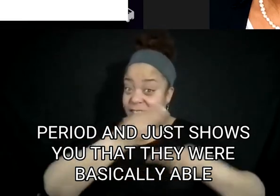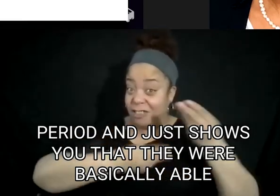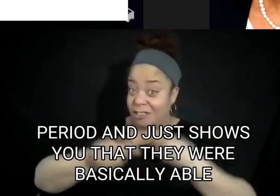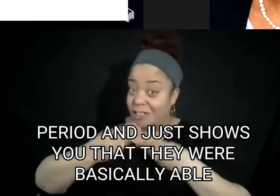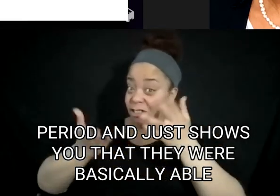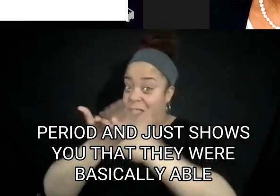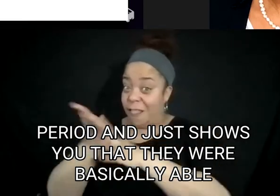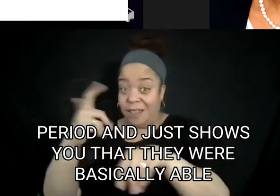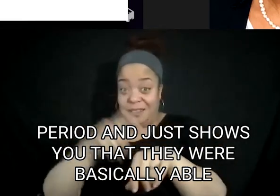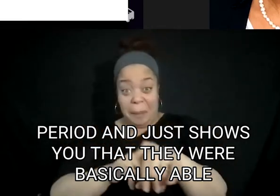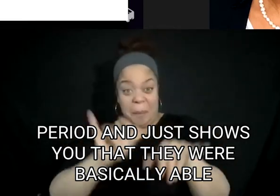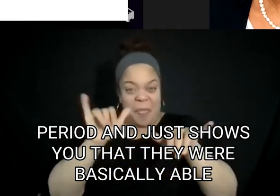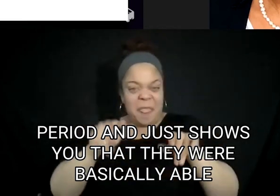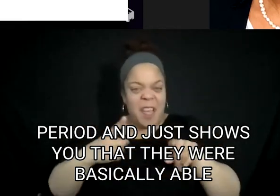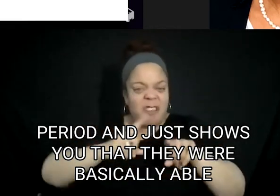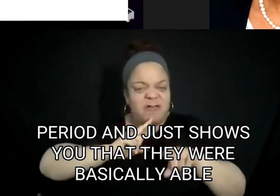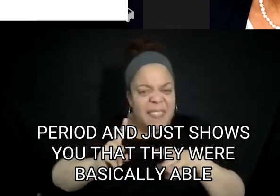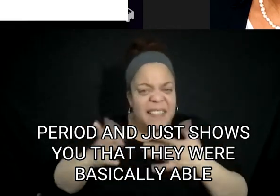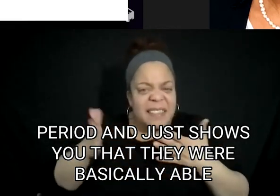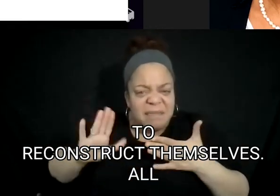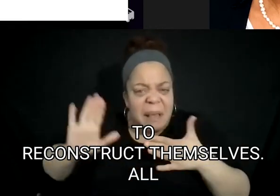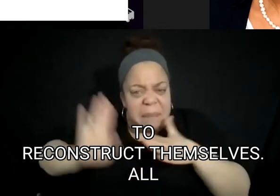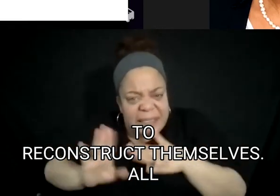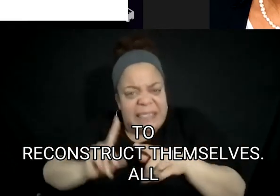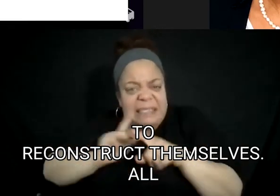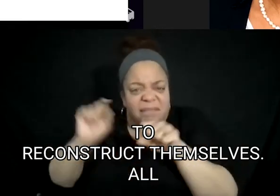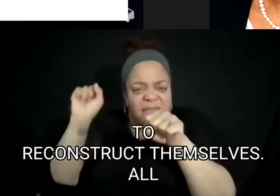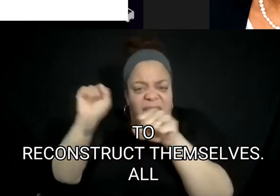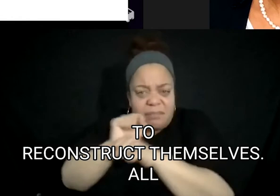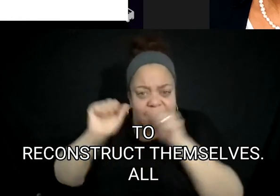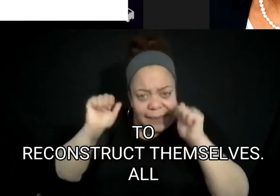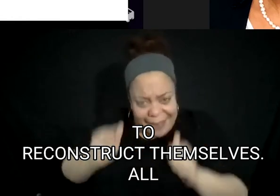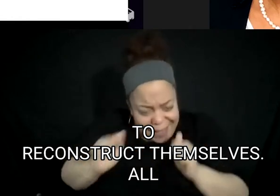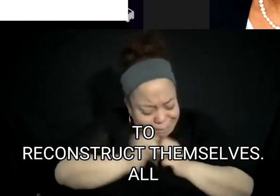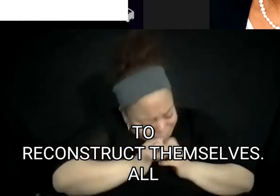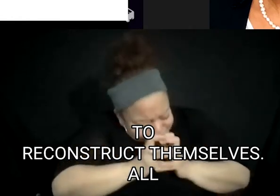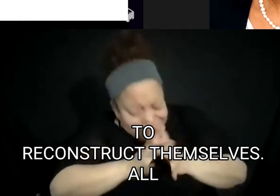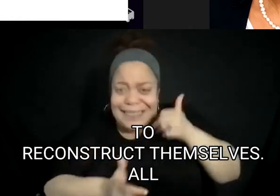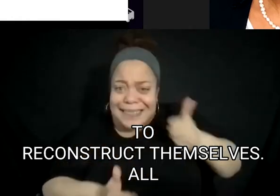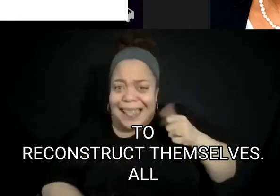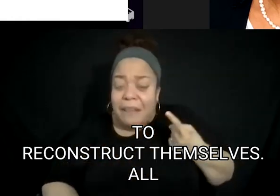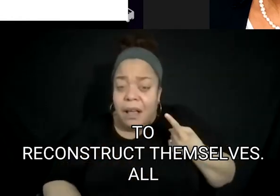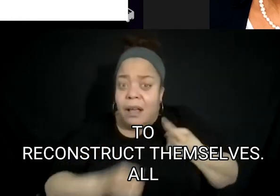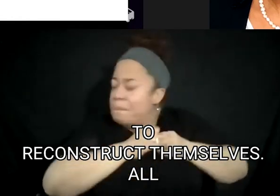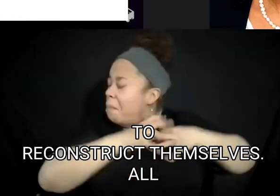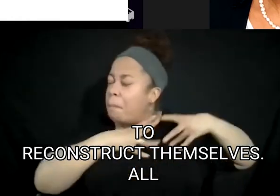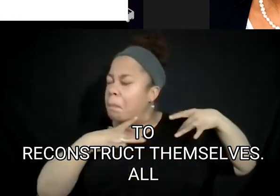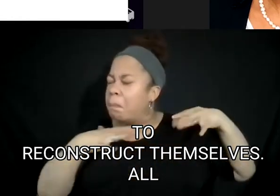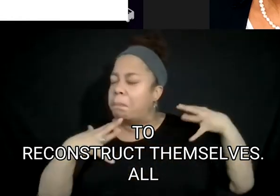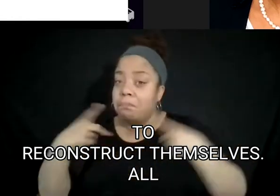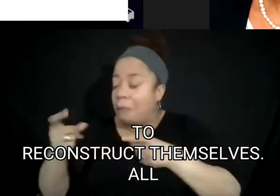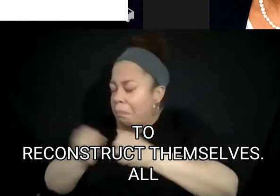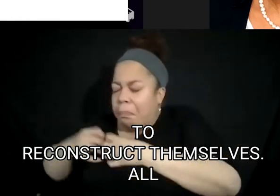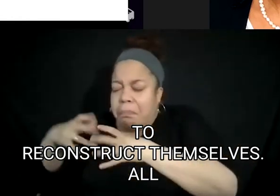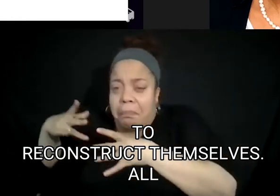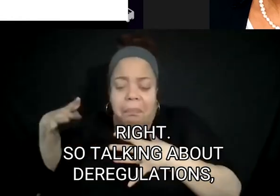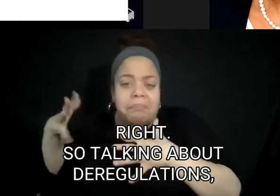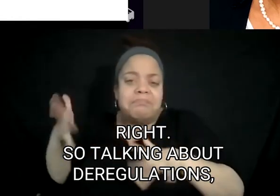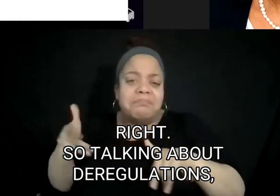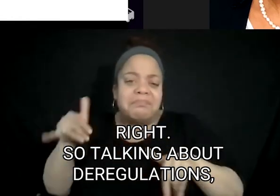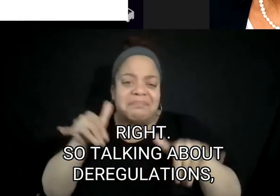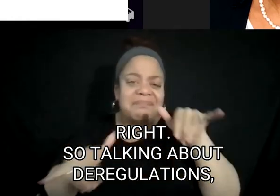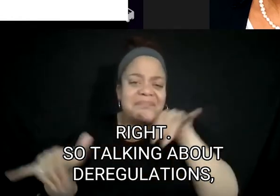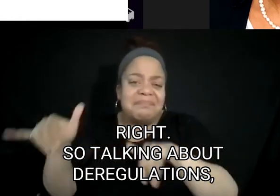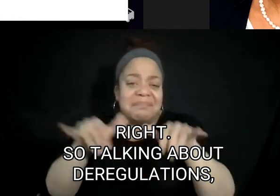right. So, you know, talking about deregulation, it's the other condition that those activists and that the Highlander Center